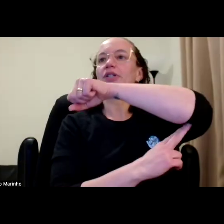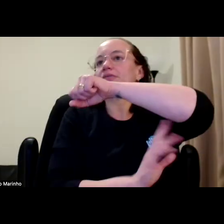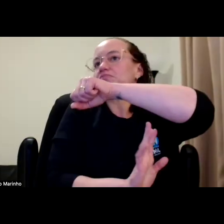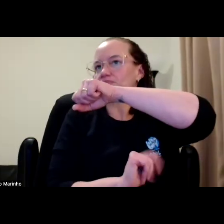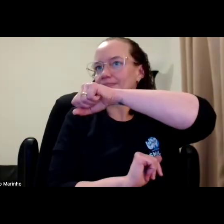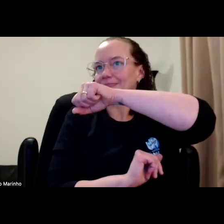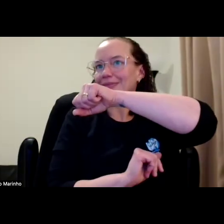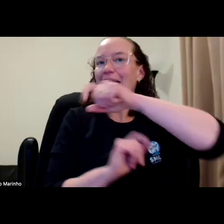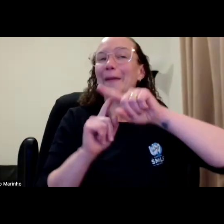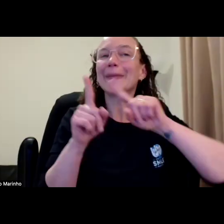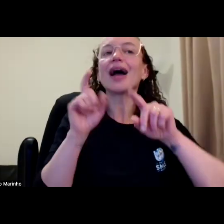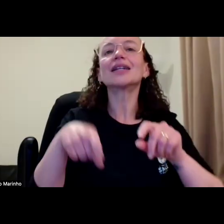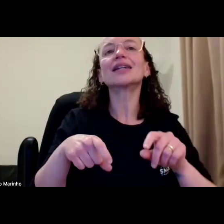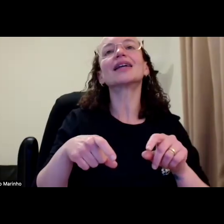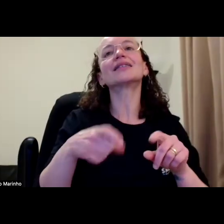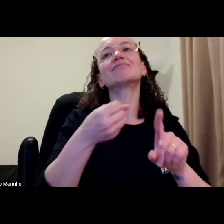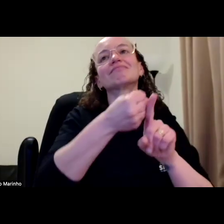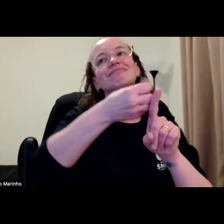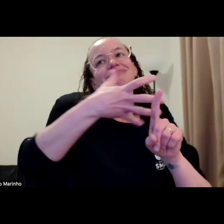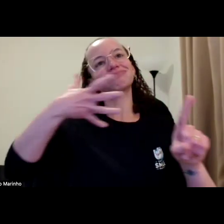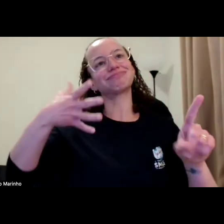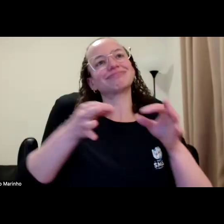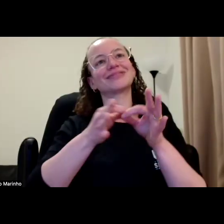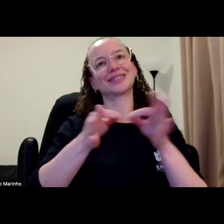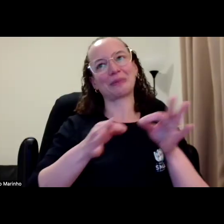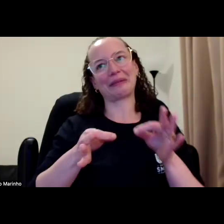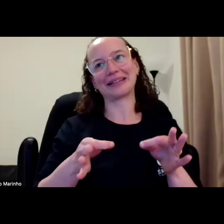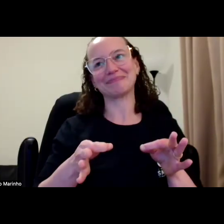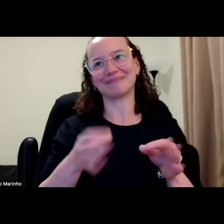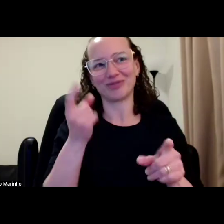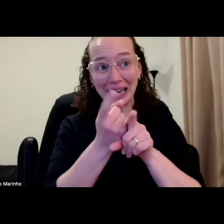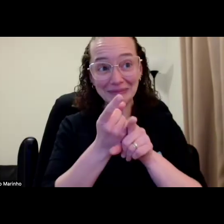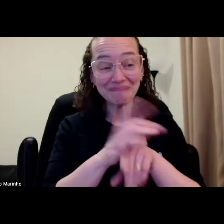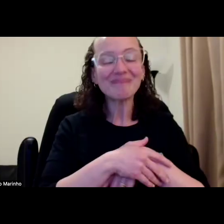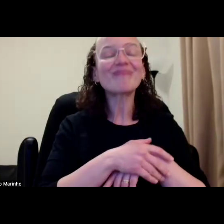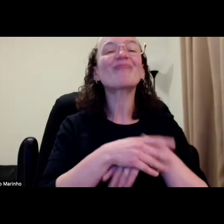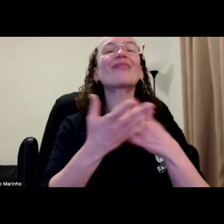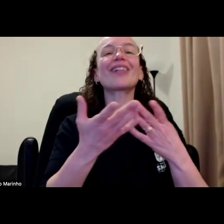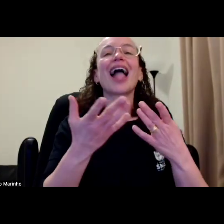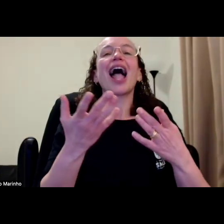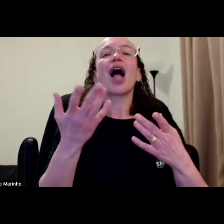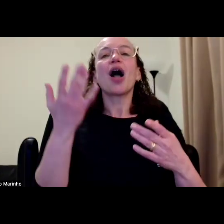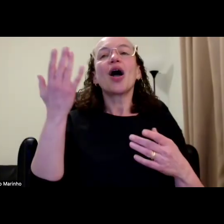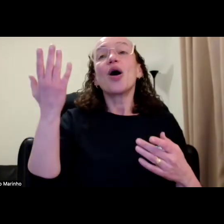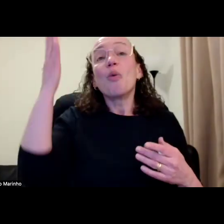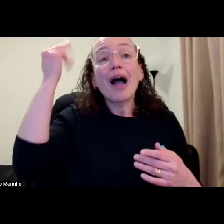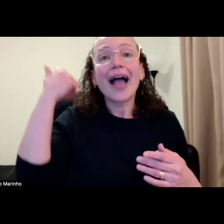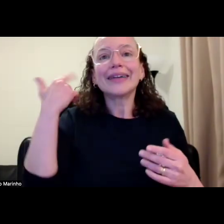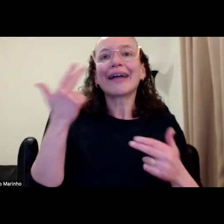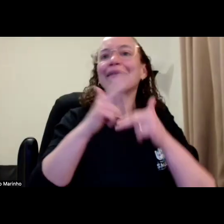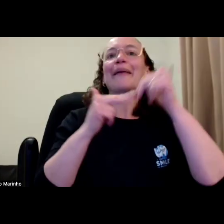So bridge, you'll see that, but you do need to expand it and explain it, right?